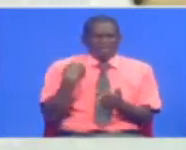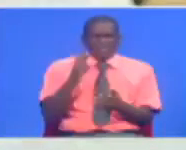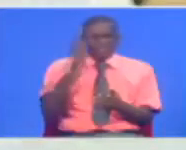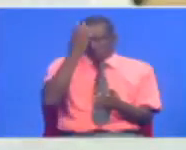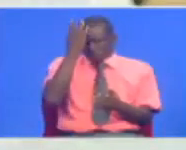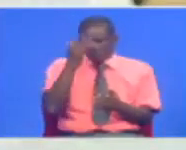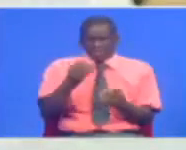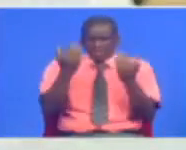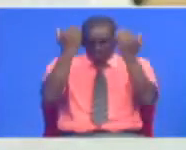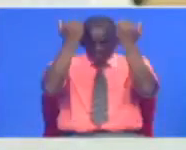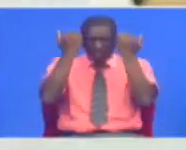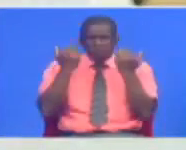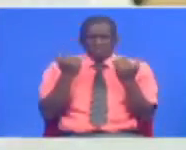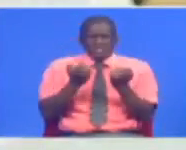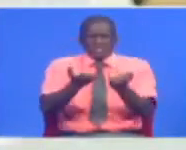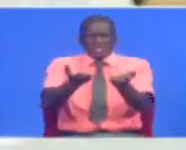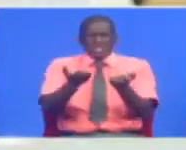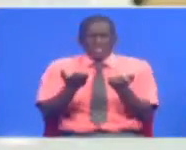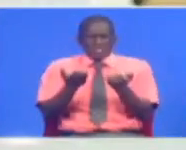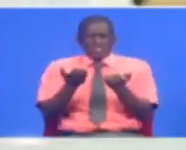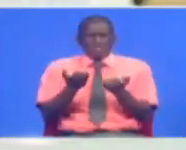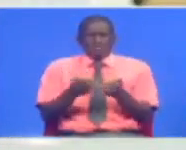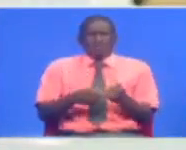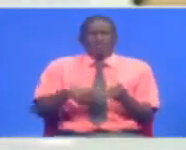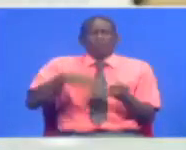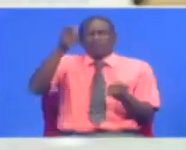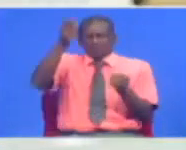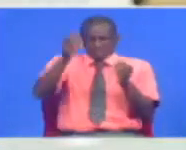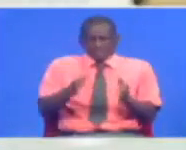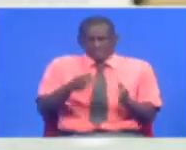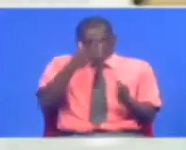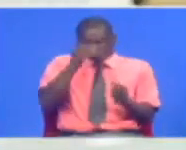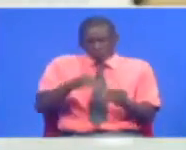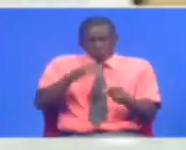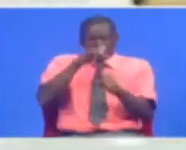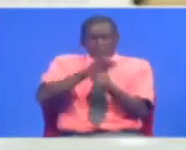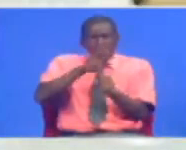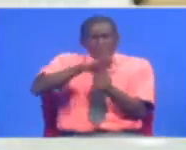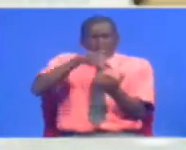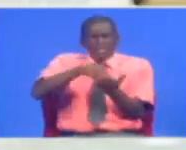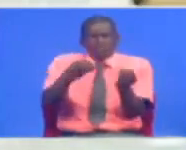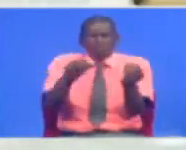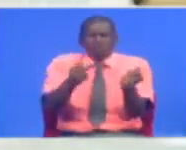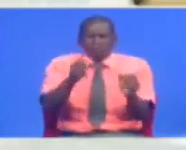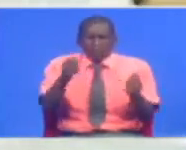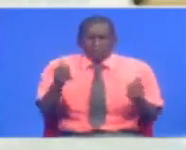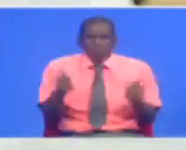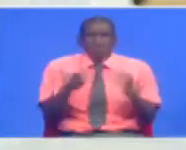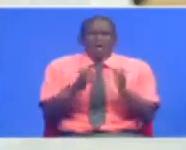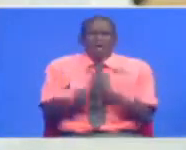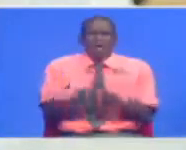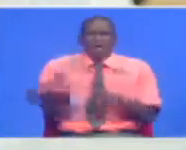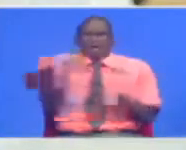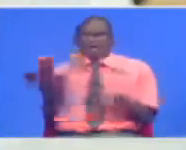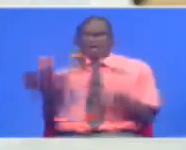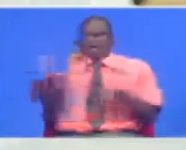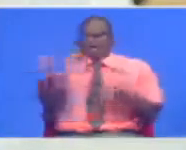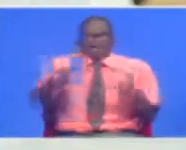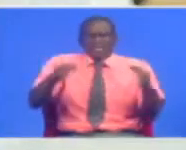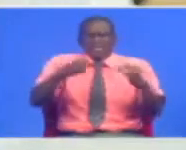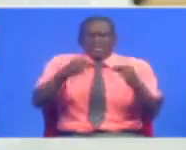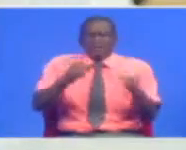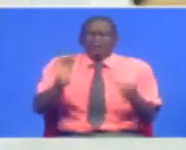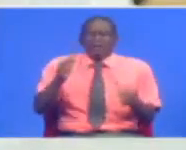the judiciary is in need of judges due to a backlog of cases. And the CJ ended her statement